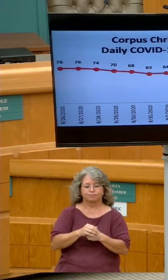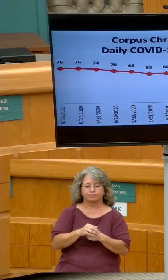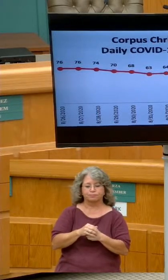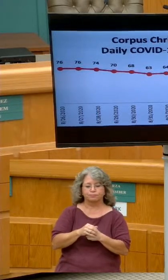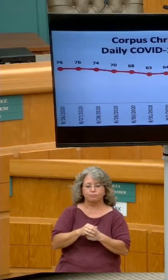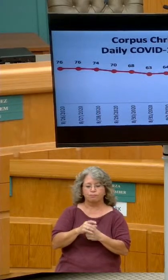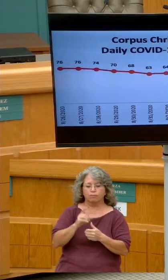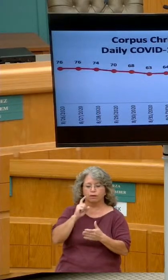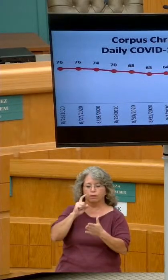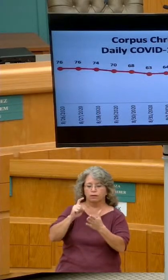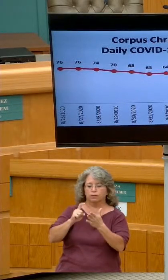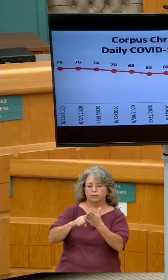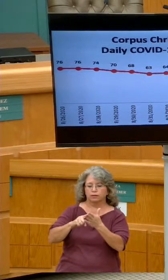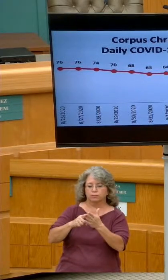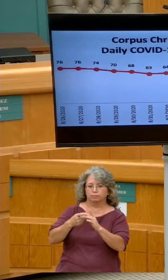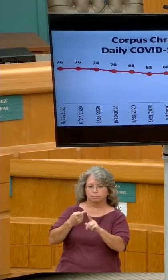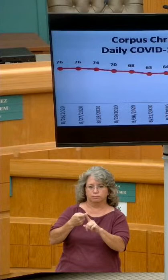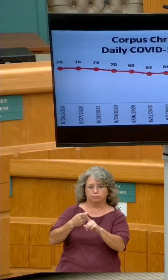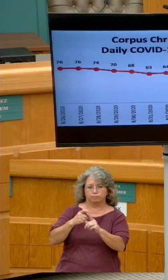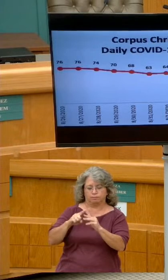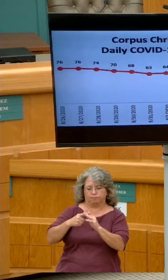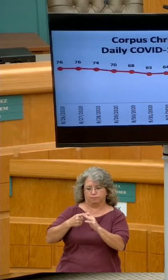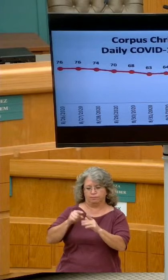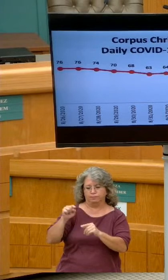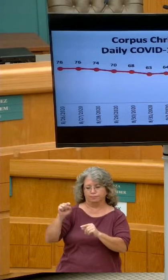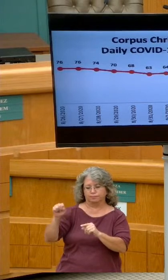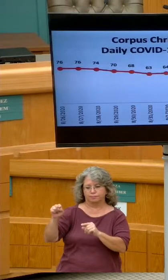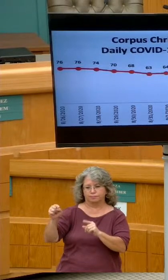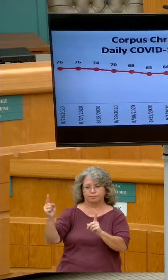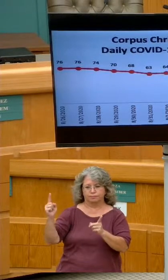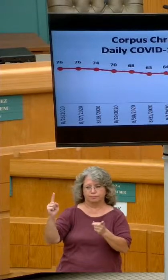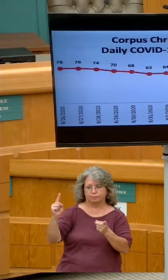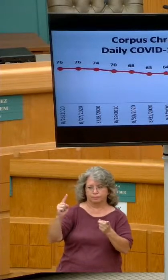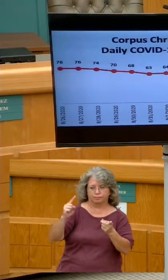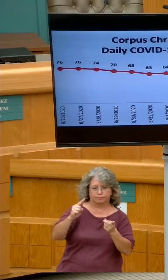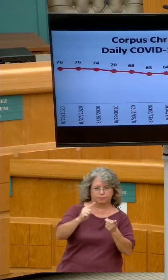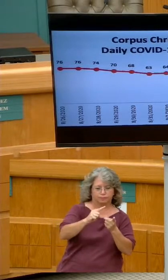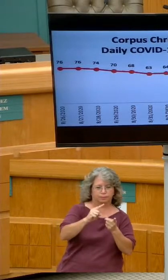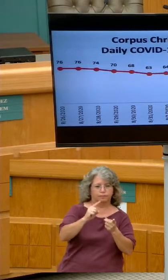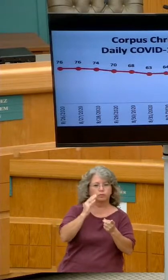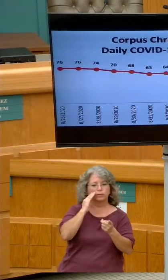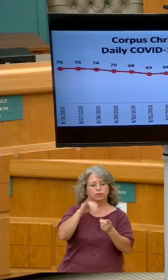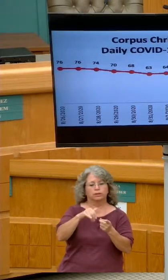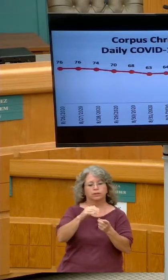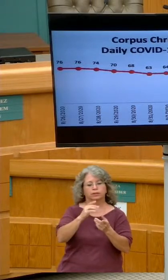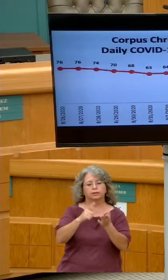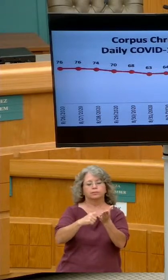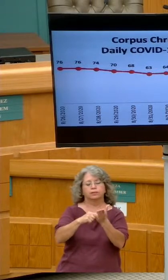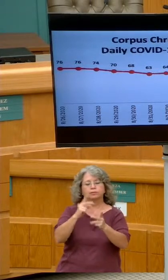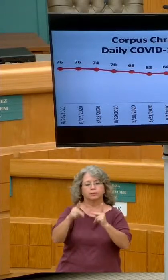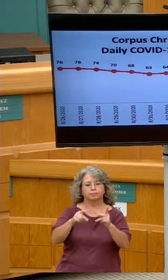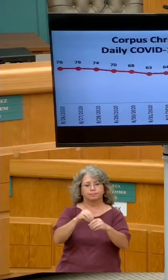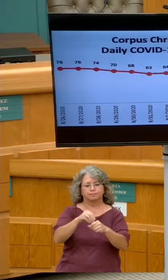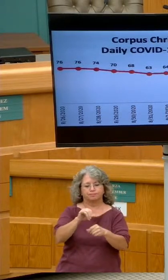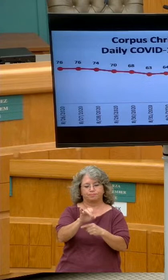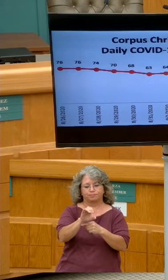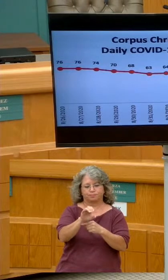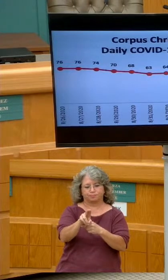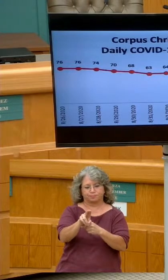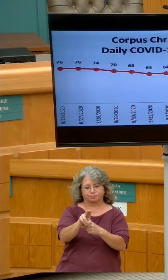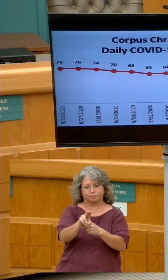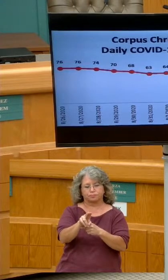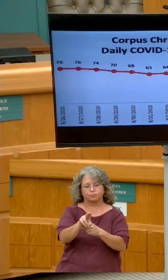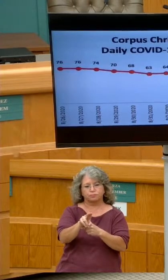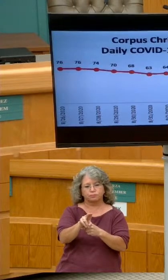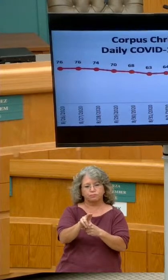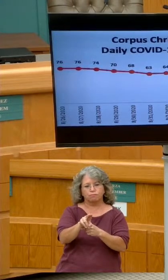to here, you see a decrease in the number. So we do know that sometimes individuals in the ICU that have had to be put on the ventilator will pass